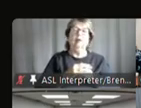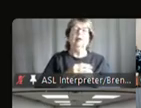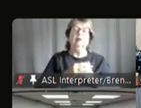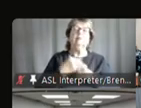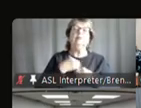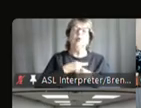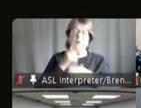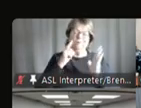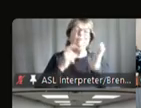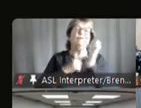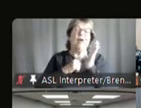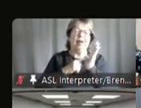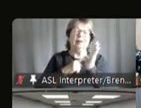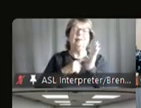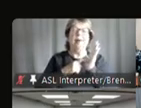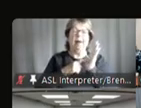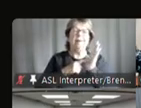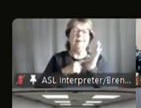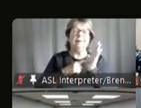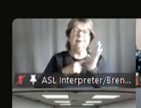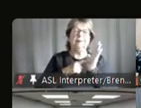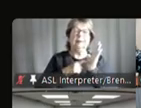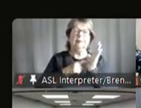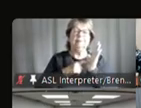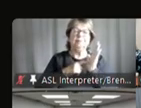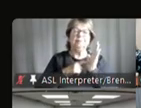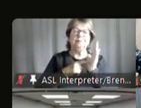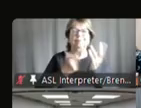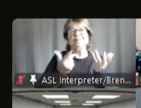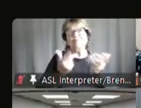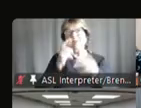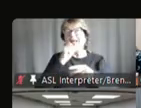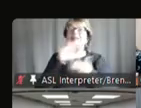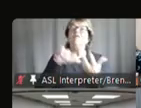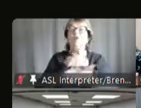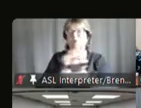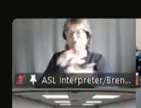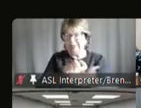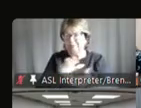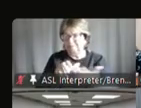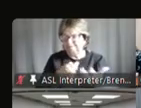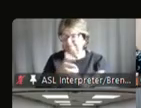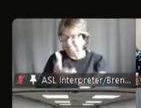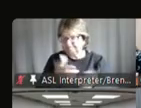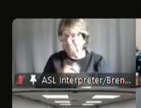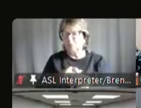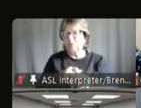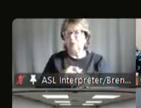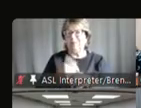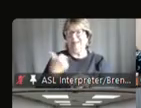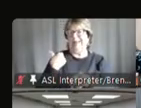recognize the I guess confusion, given the last slide,